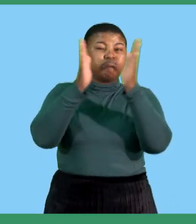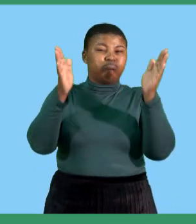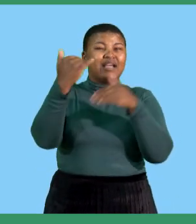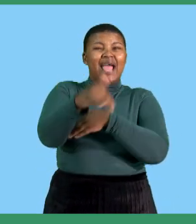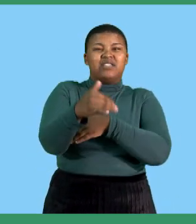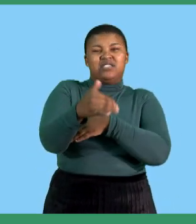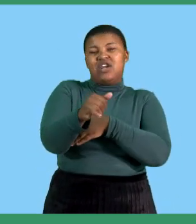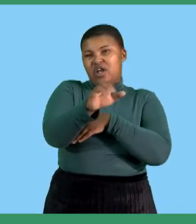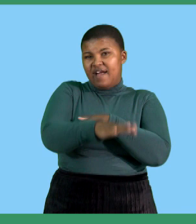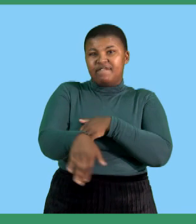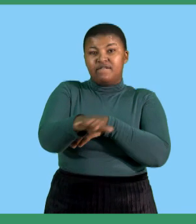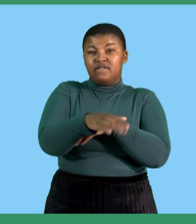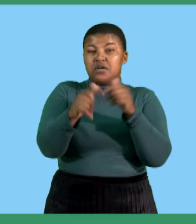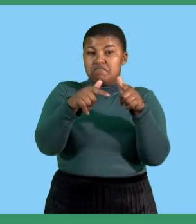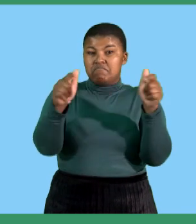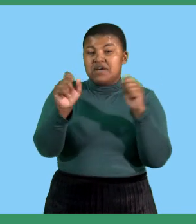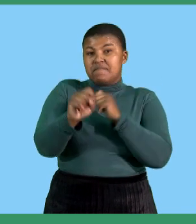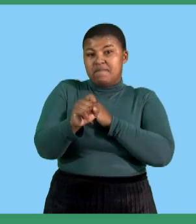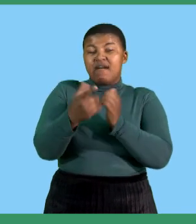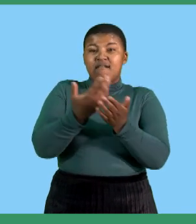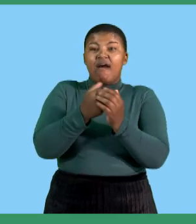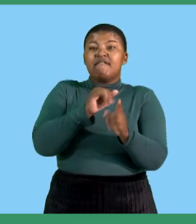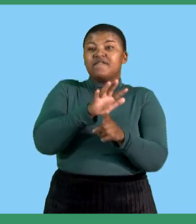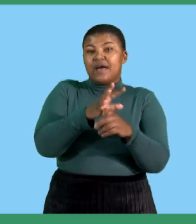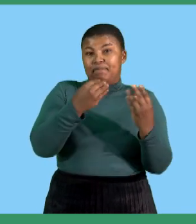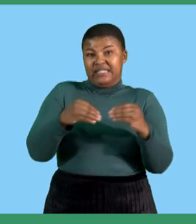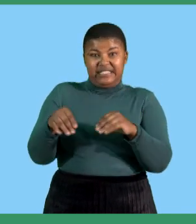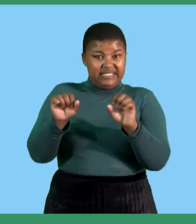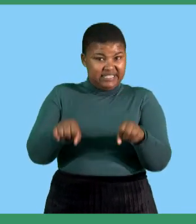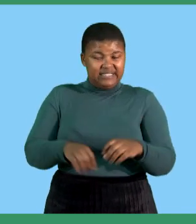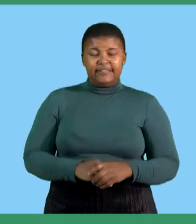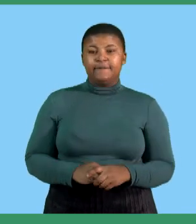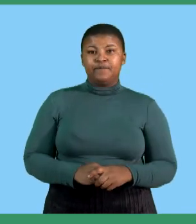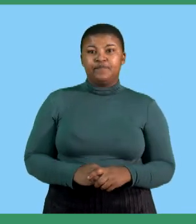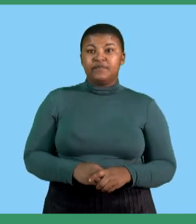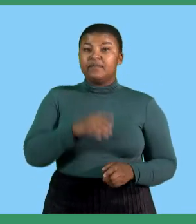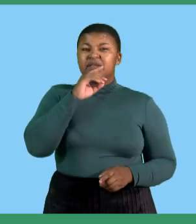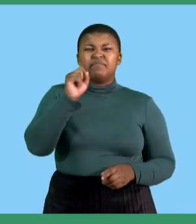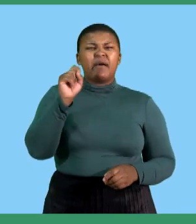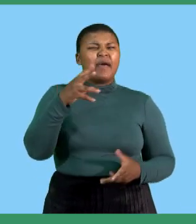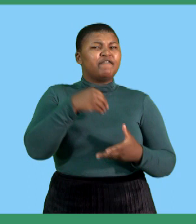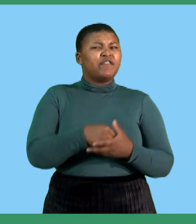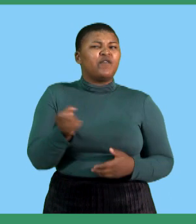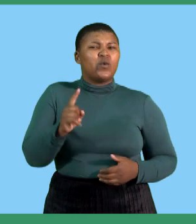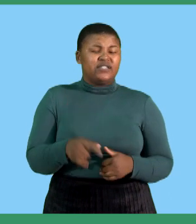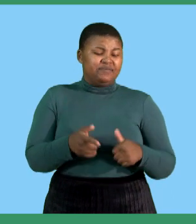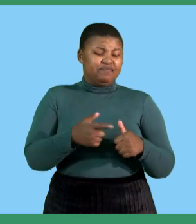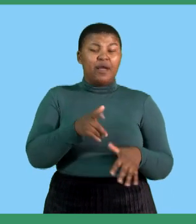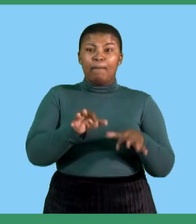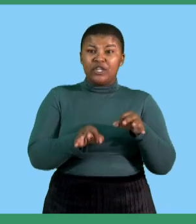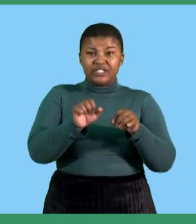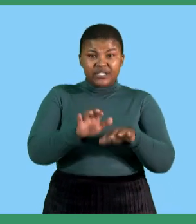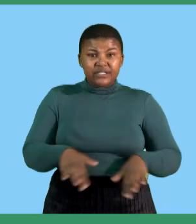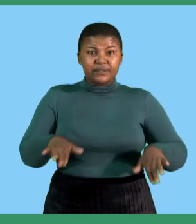broader external environment, our biggest environment that can influence the business. And its components, of course, is